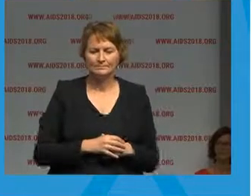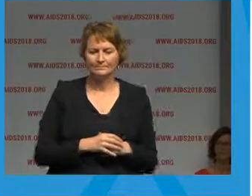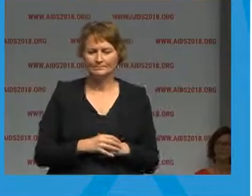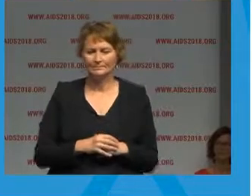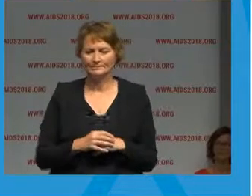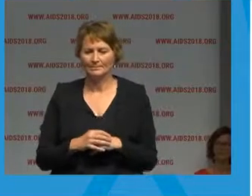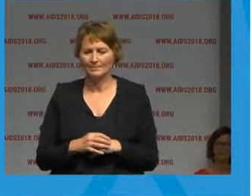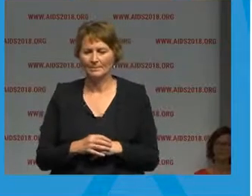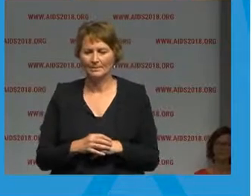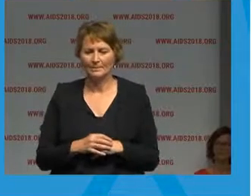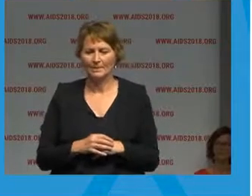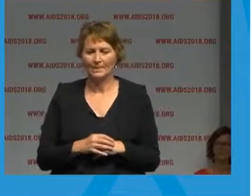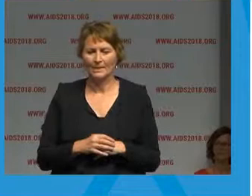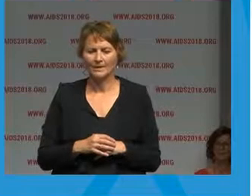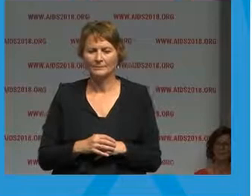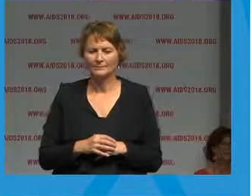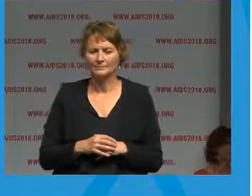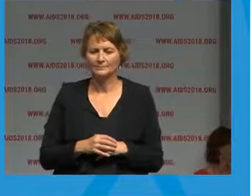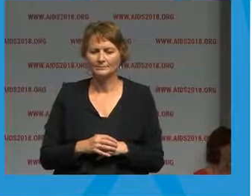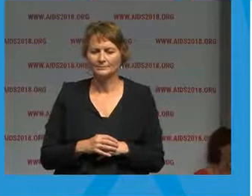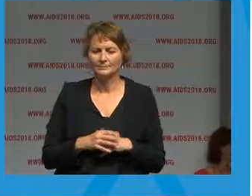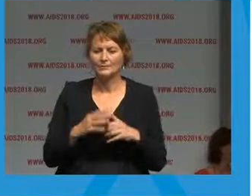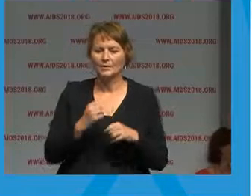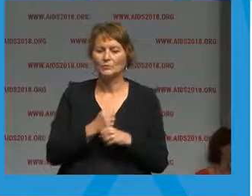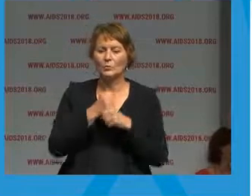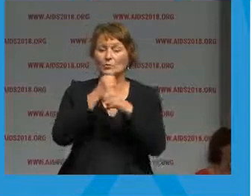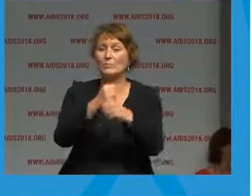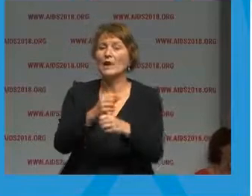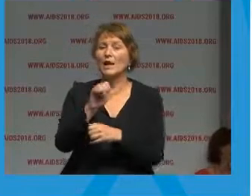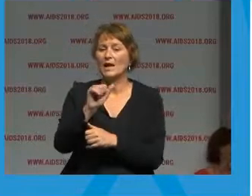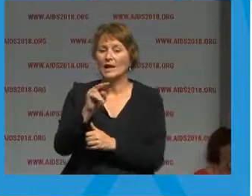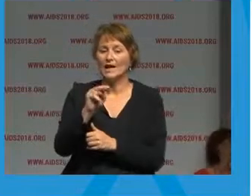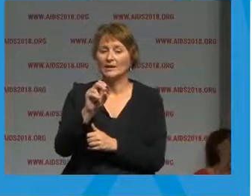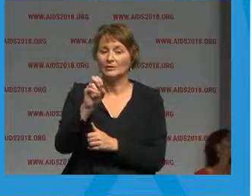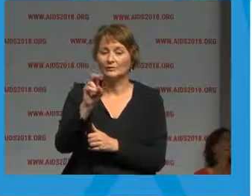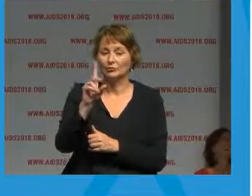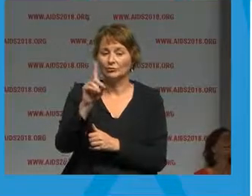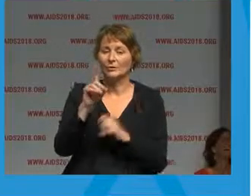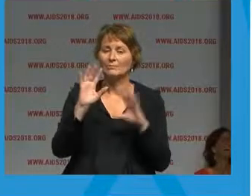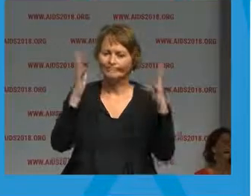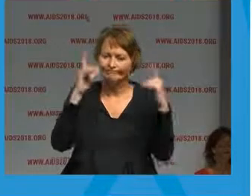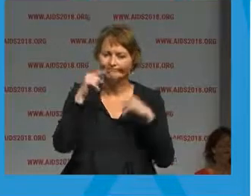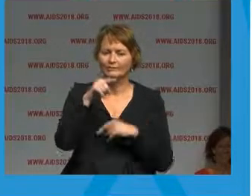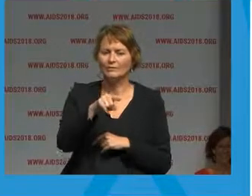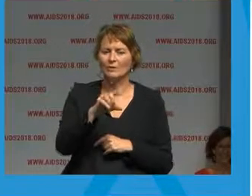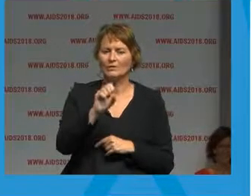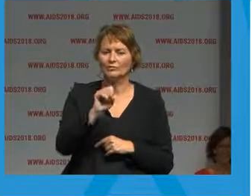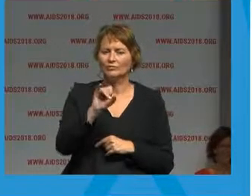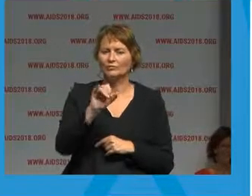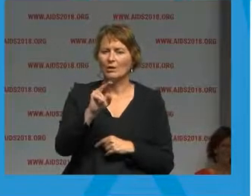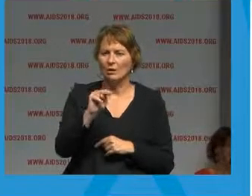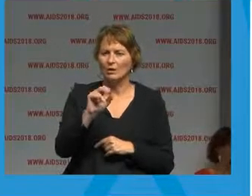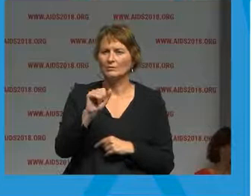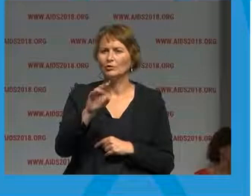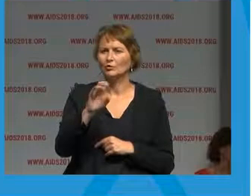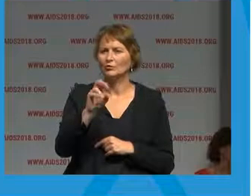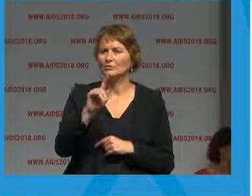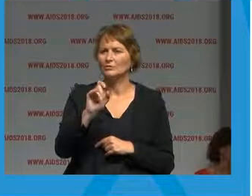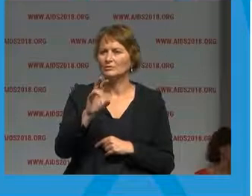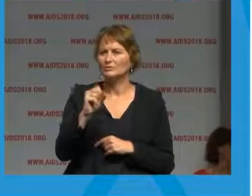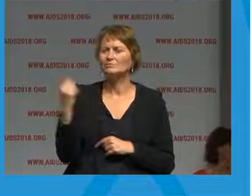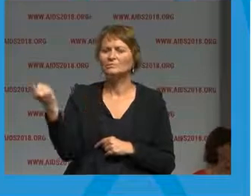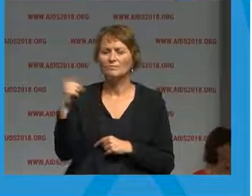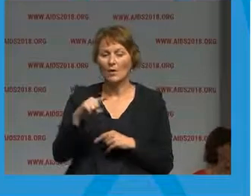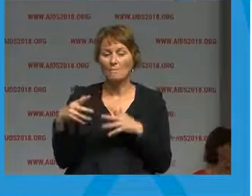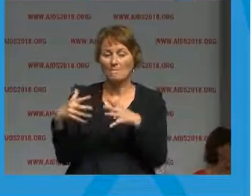And Andrew Fulham will represent Sean Curtis of the United States for her abstract entitled How does integrating HIV and